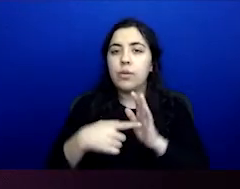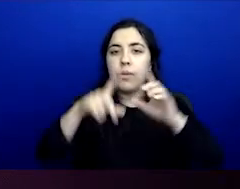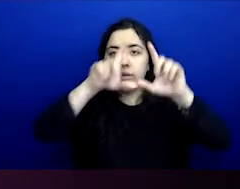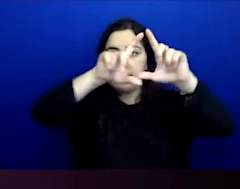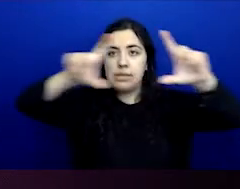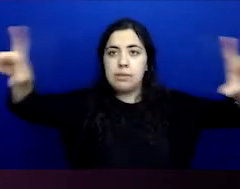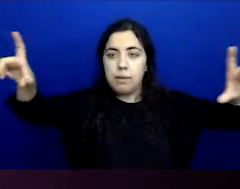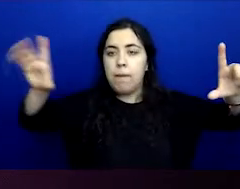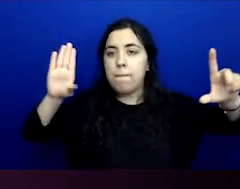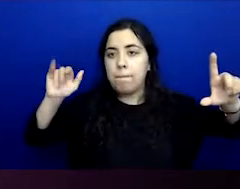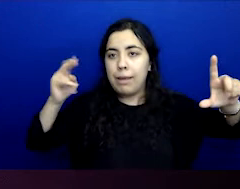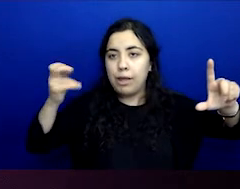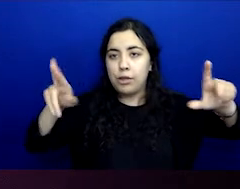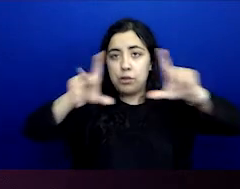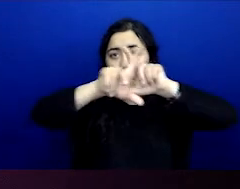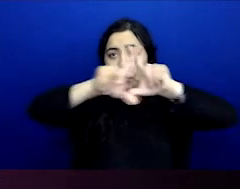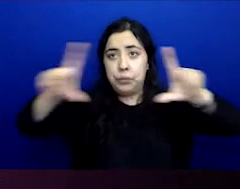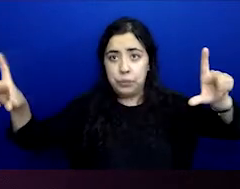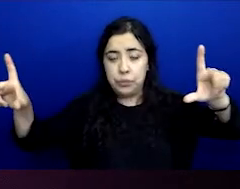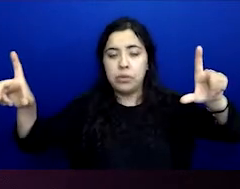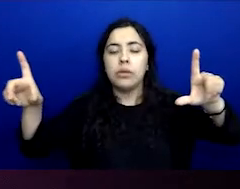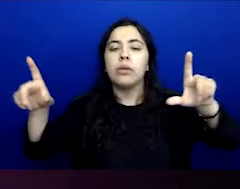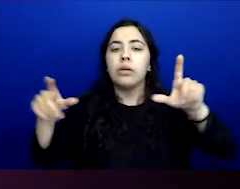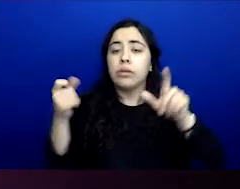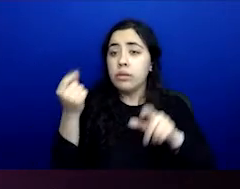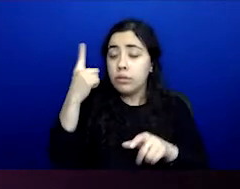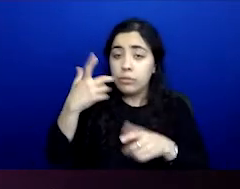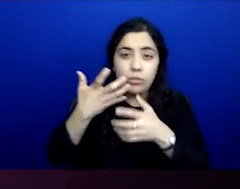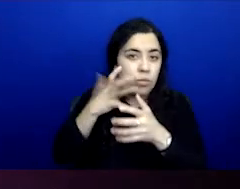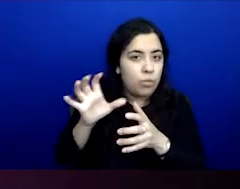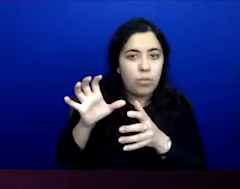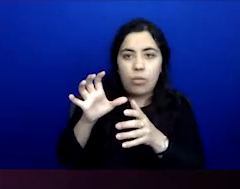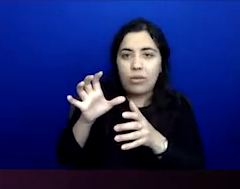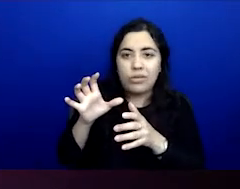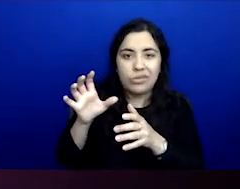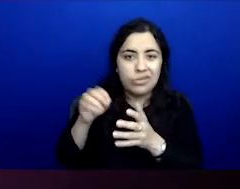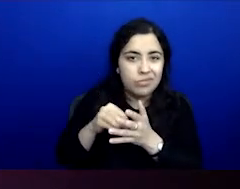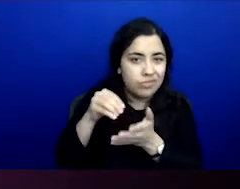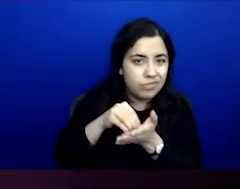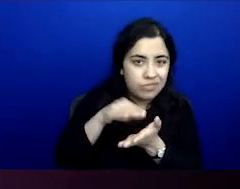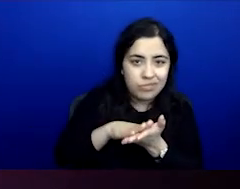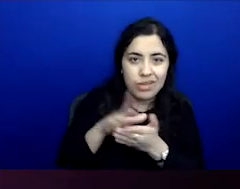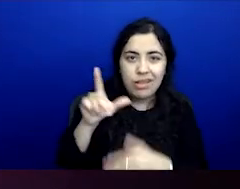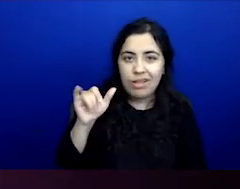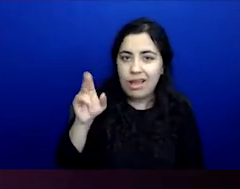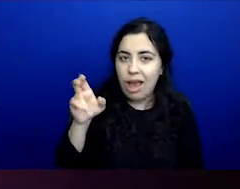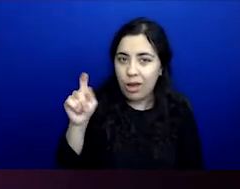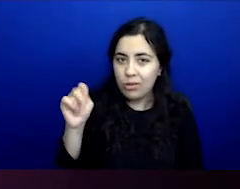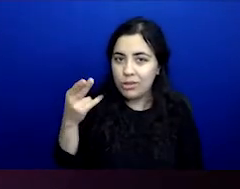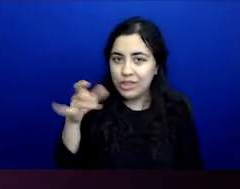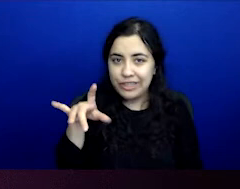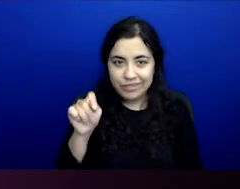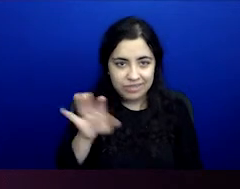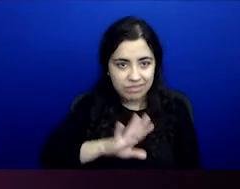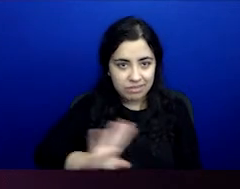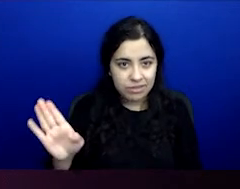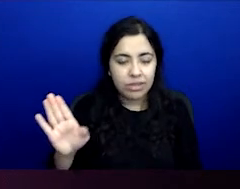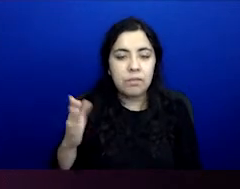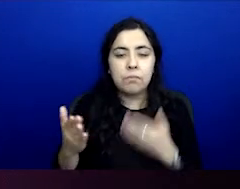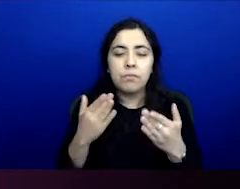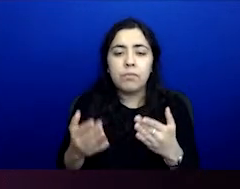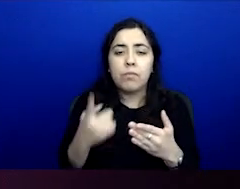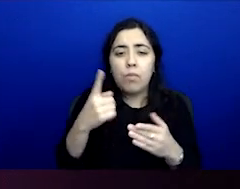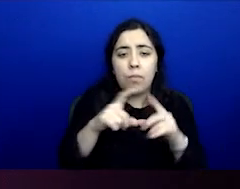And we want to do this without introducing layout shift, because we don't like layout shift. So maybe we want to change it from unlock a